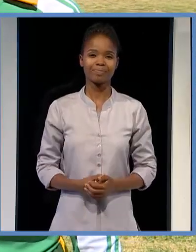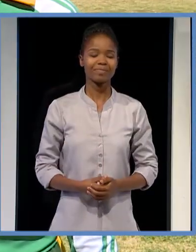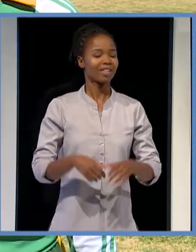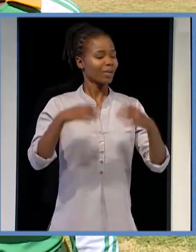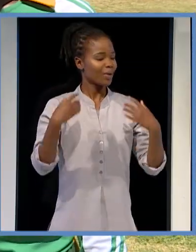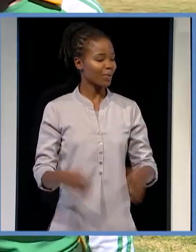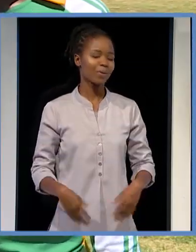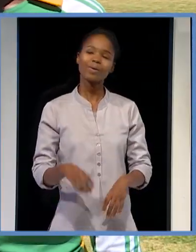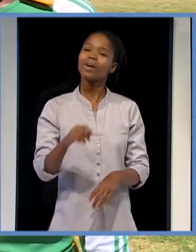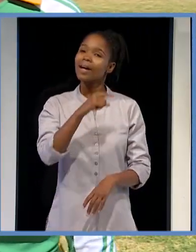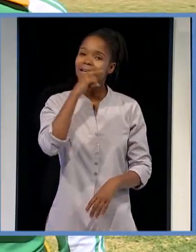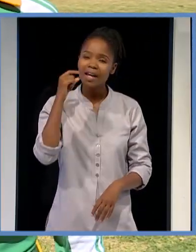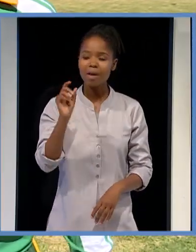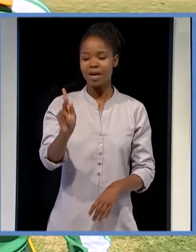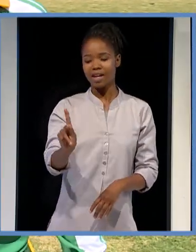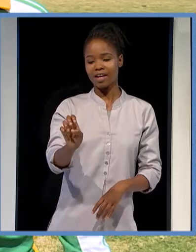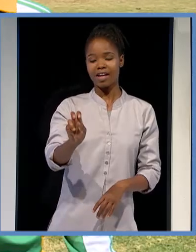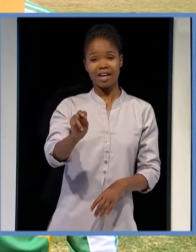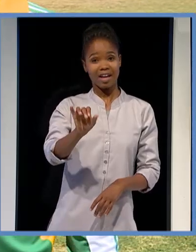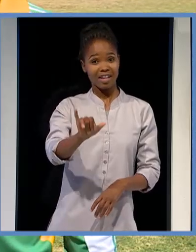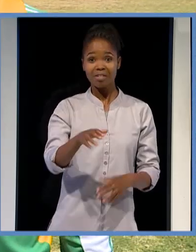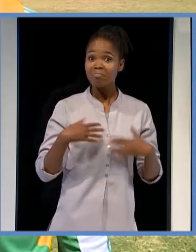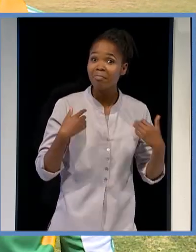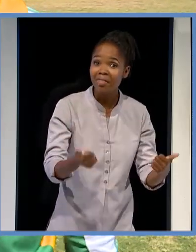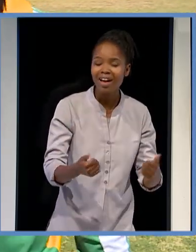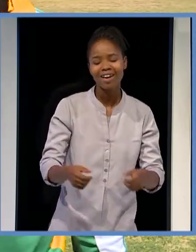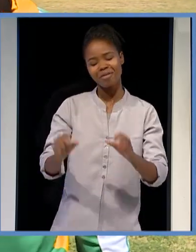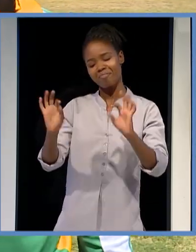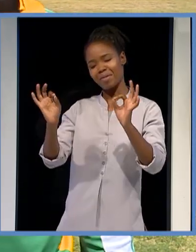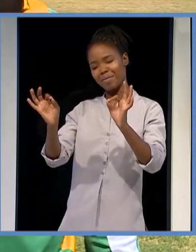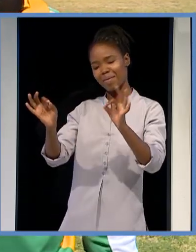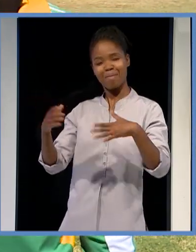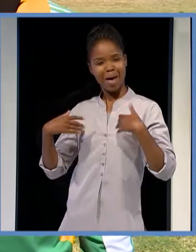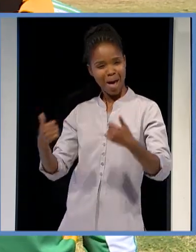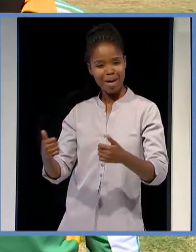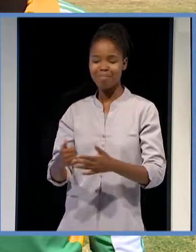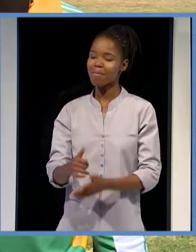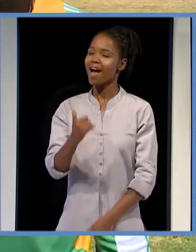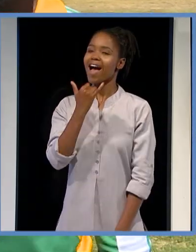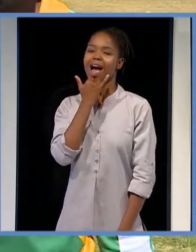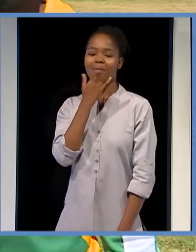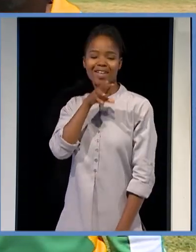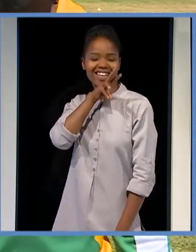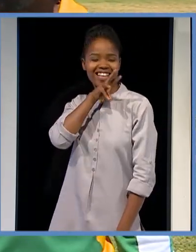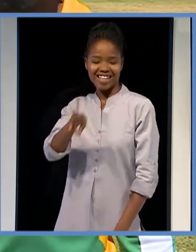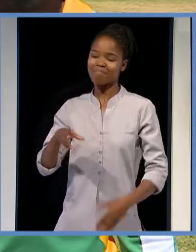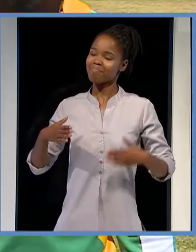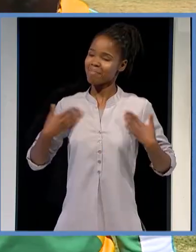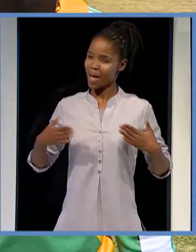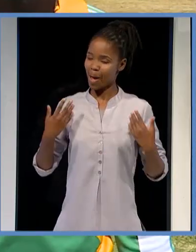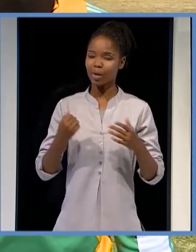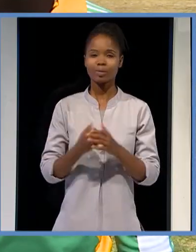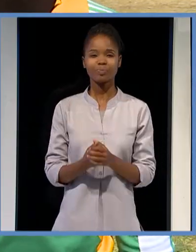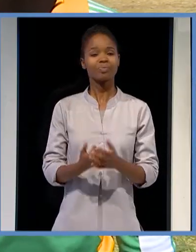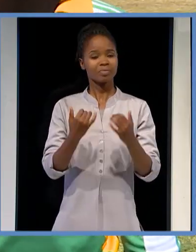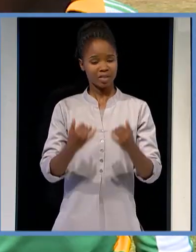Kenny, welcome back, my man. I'm alright, my man. No, I am happy that umnati. Now, for